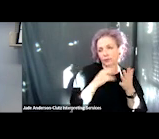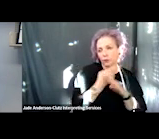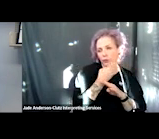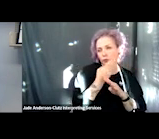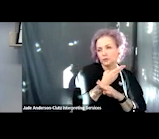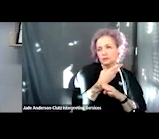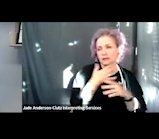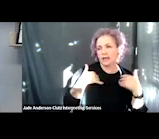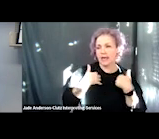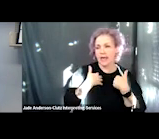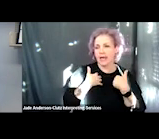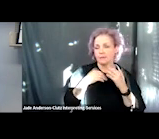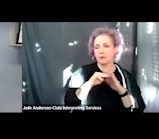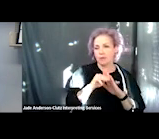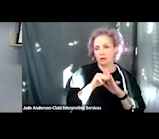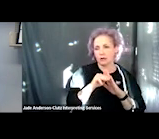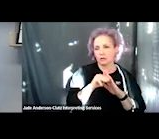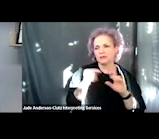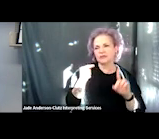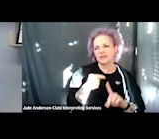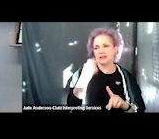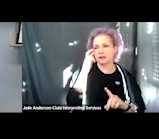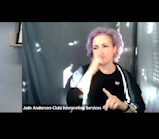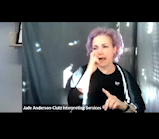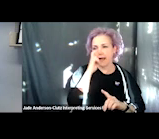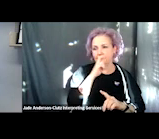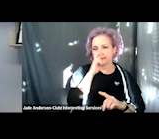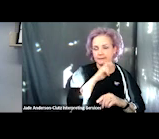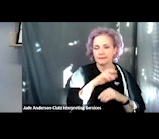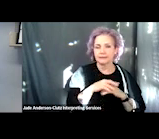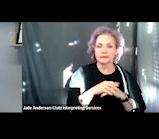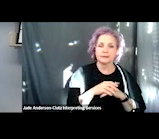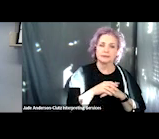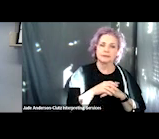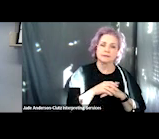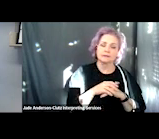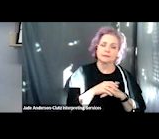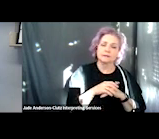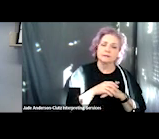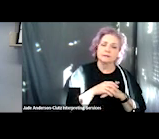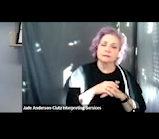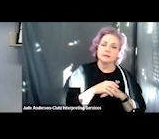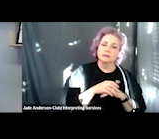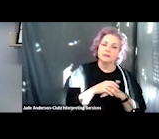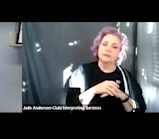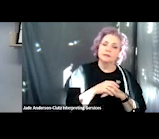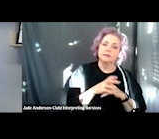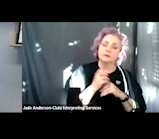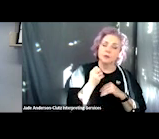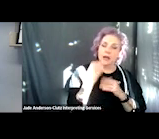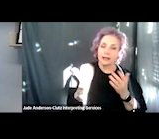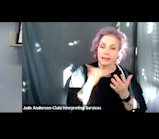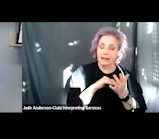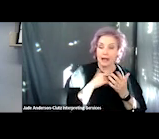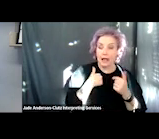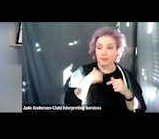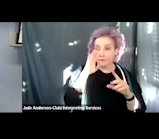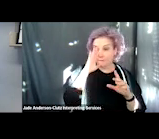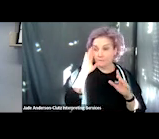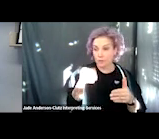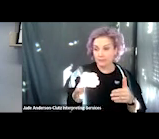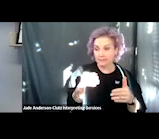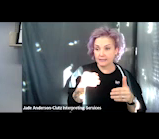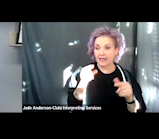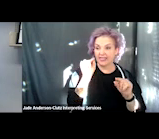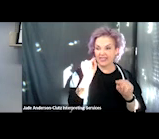to this sort of idea of genetic risk factors and environmental risk factors, I'm going to be focusing very specifically on this